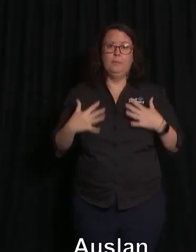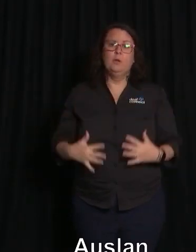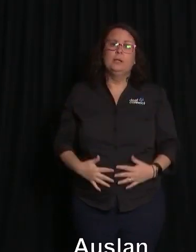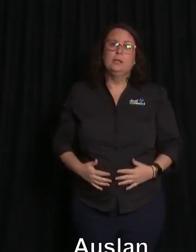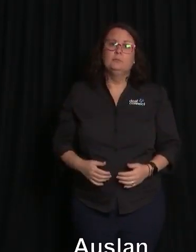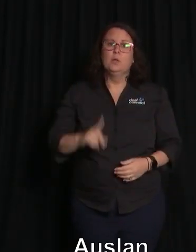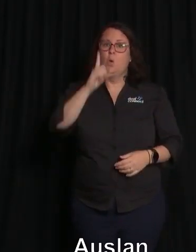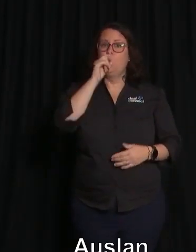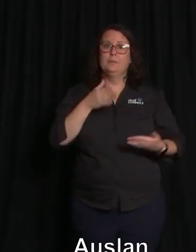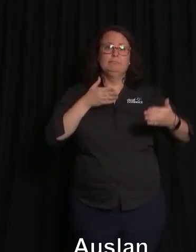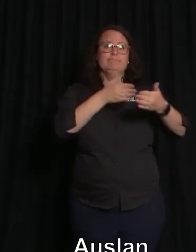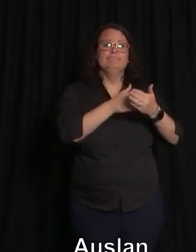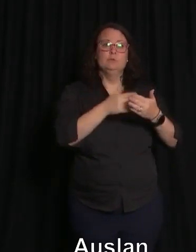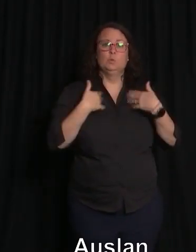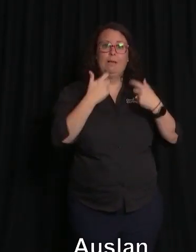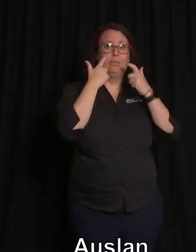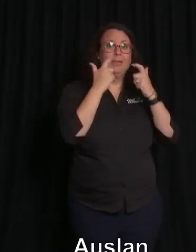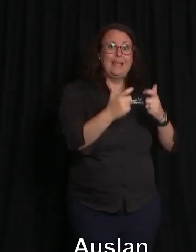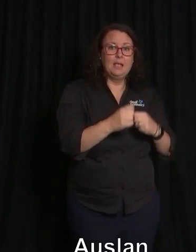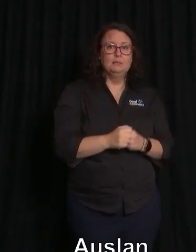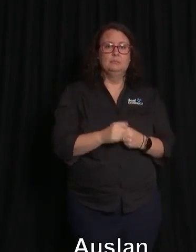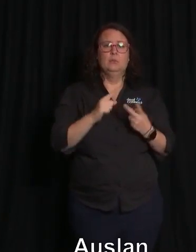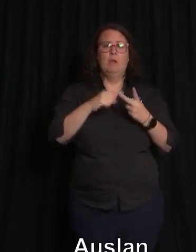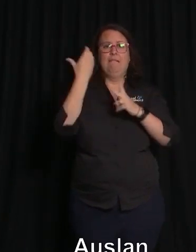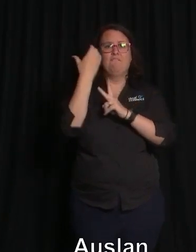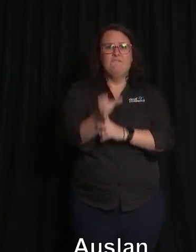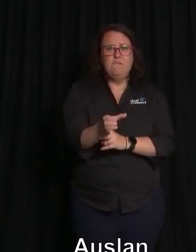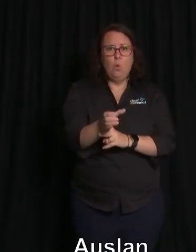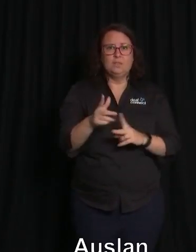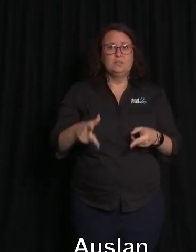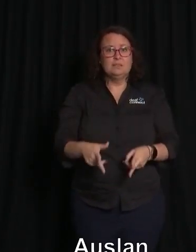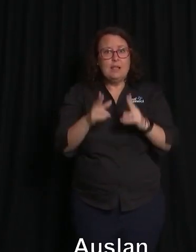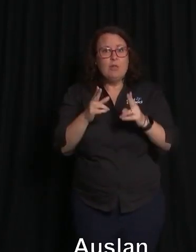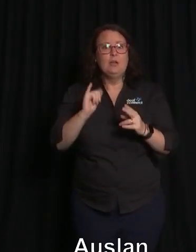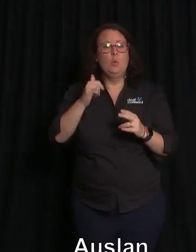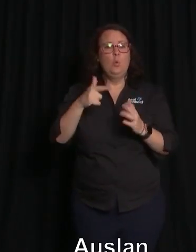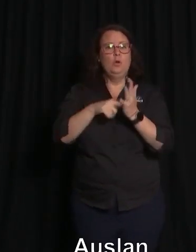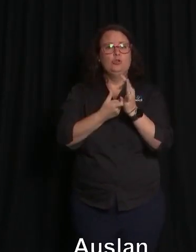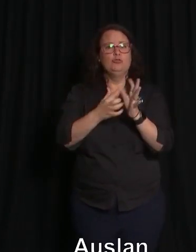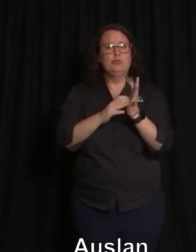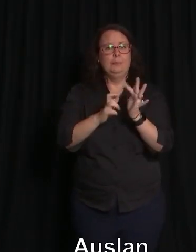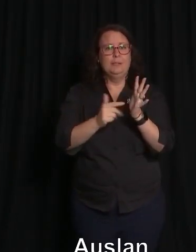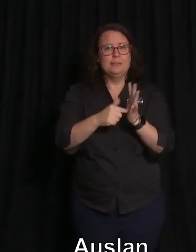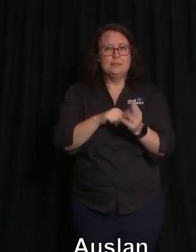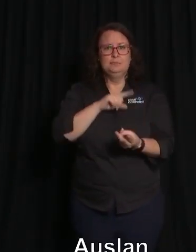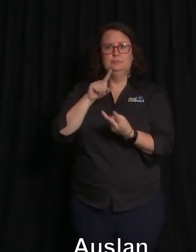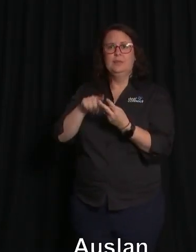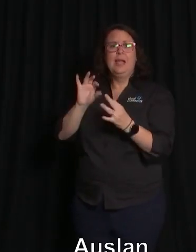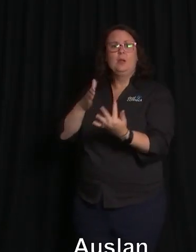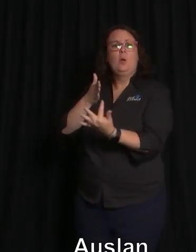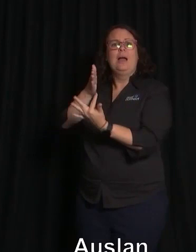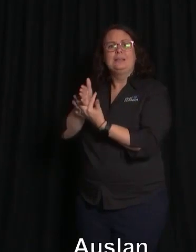to accessing healthcare, forced medical treatment and sterilisation, and unequal access to sexual and